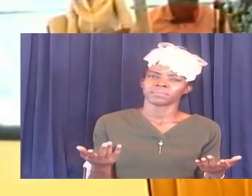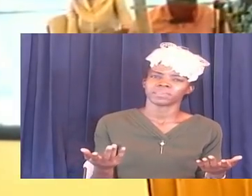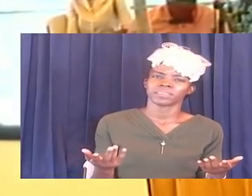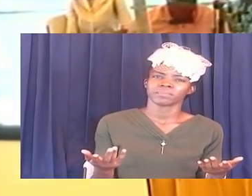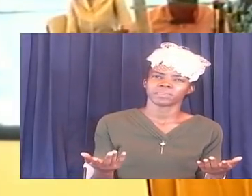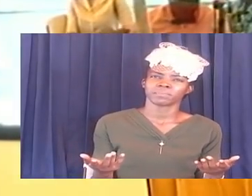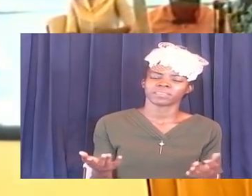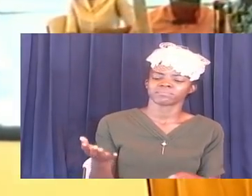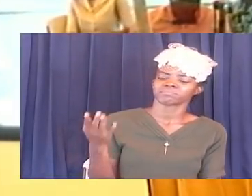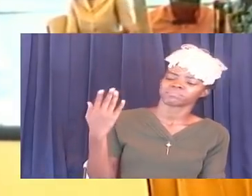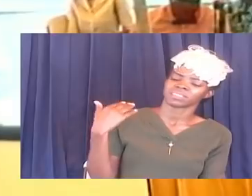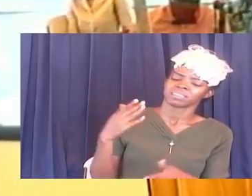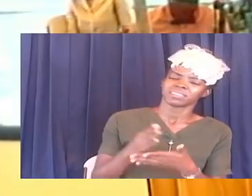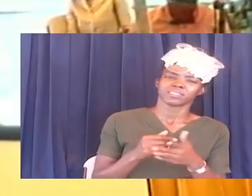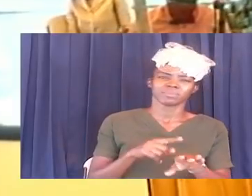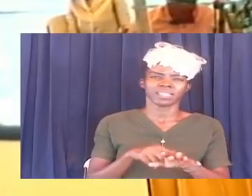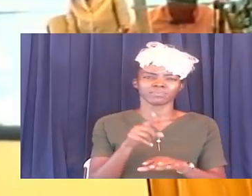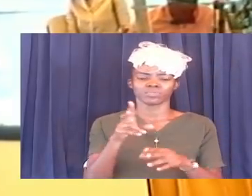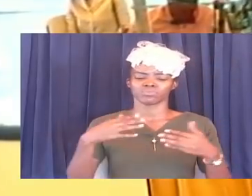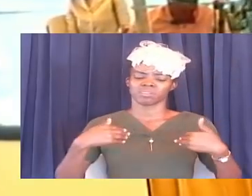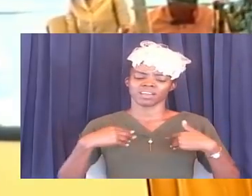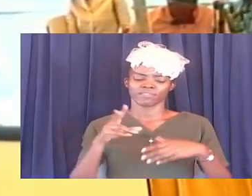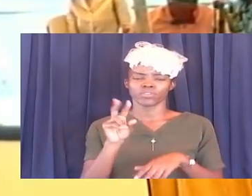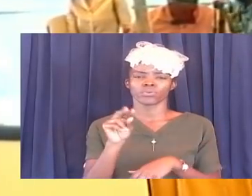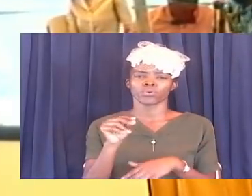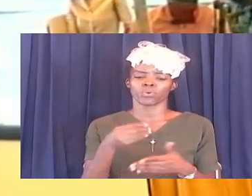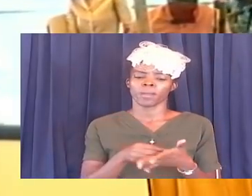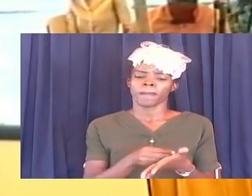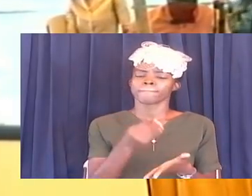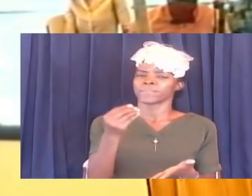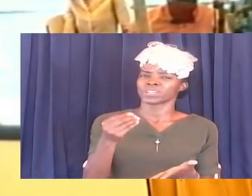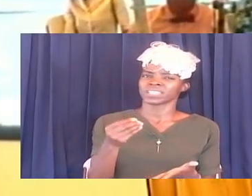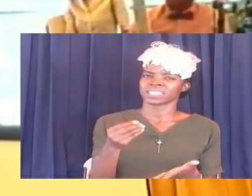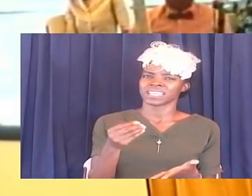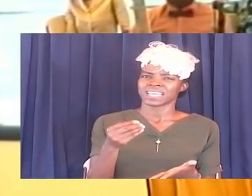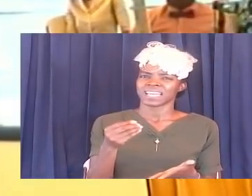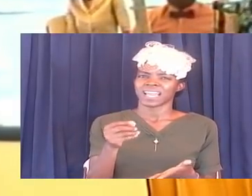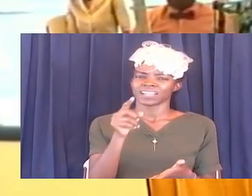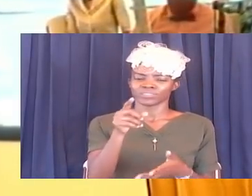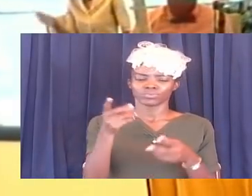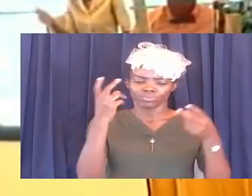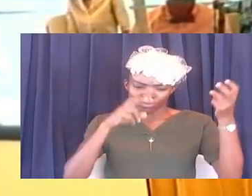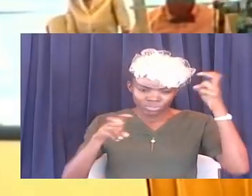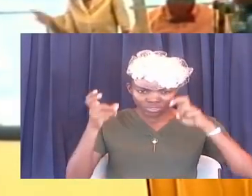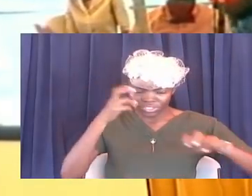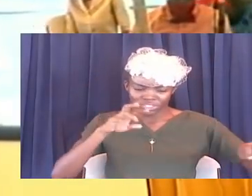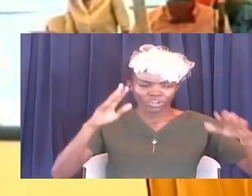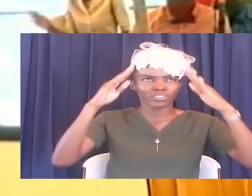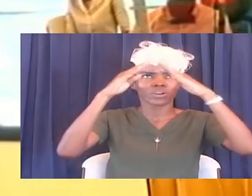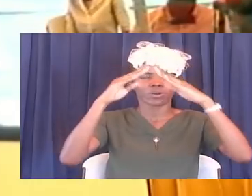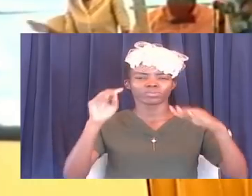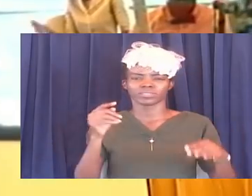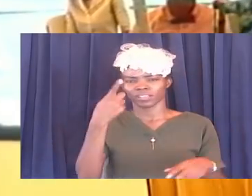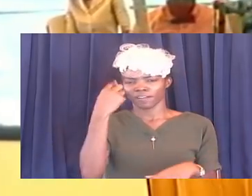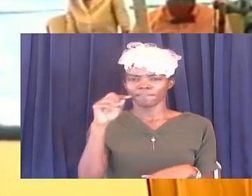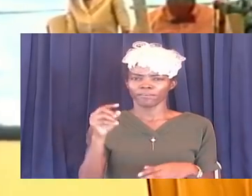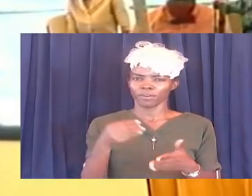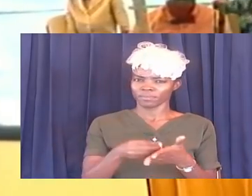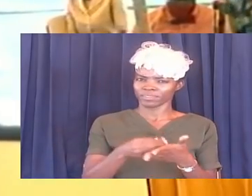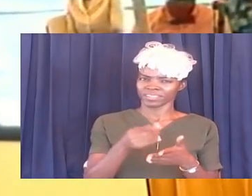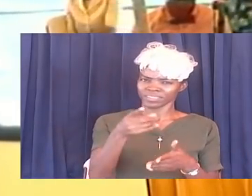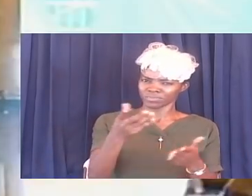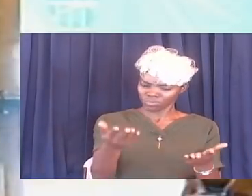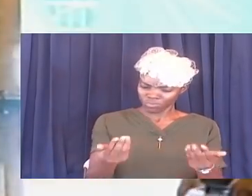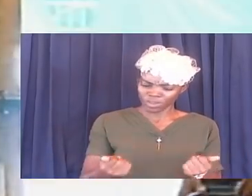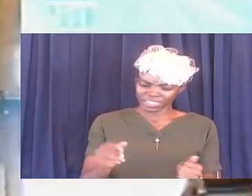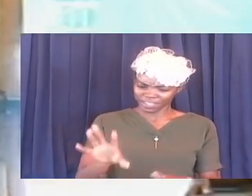if anybody ever do that. You search a spot already, you know you search it and you search again. And you want to find a little money for go